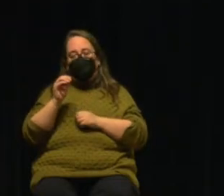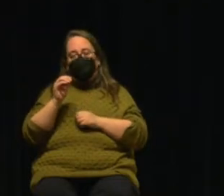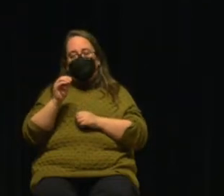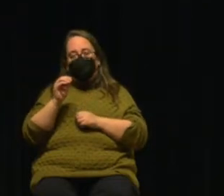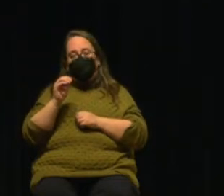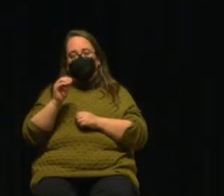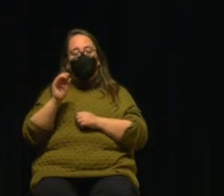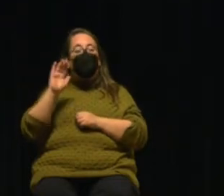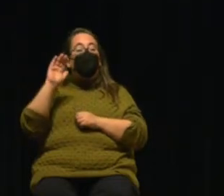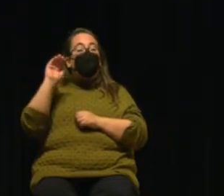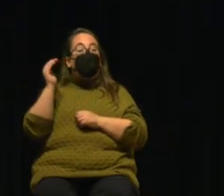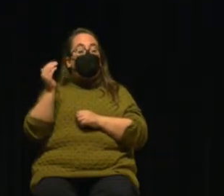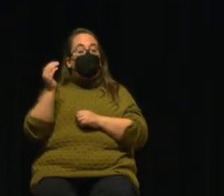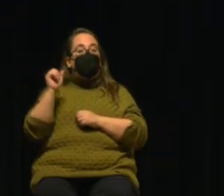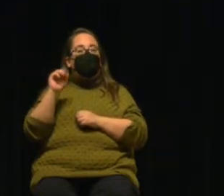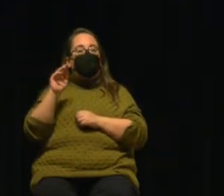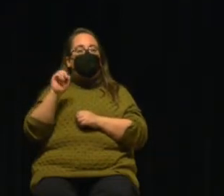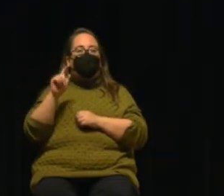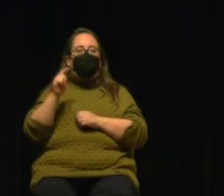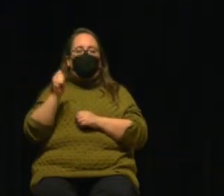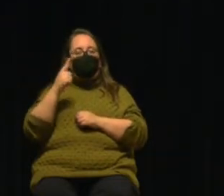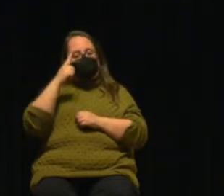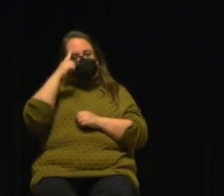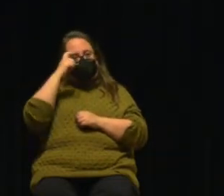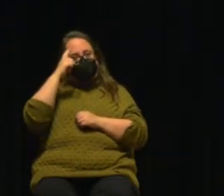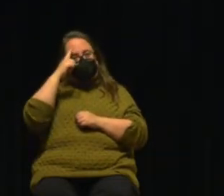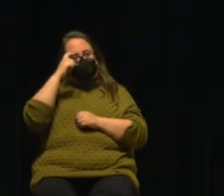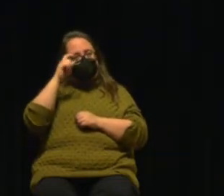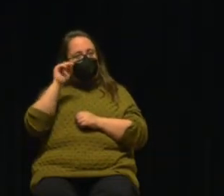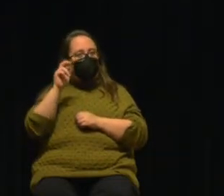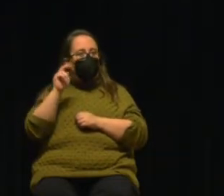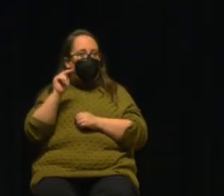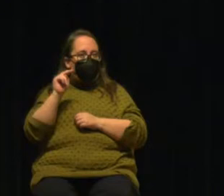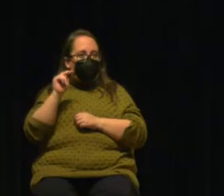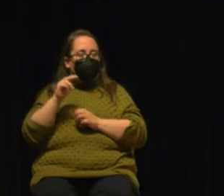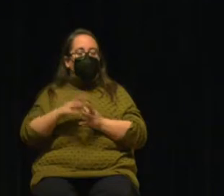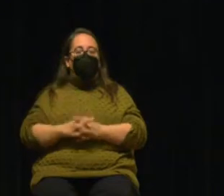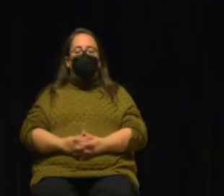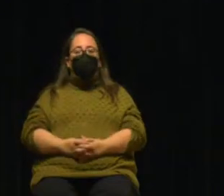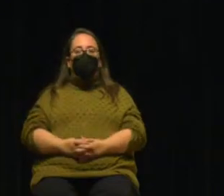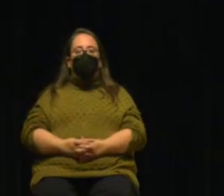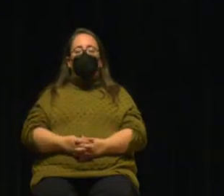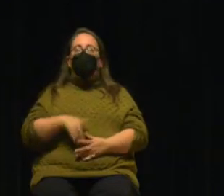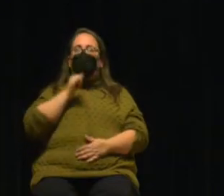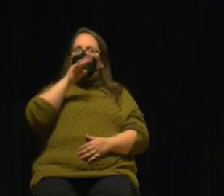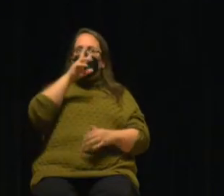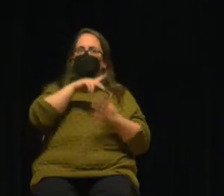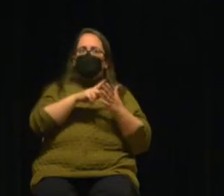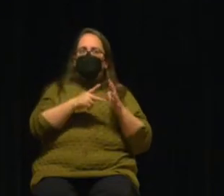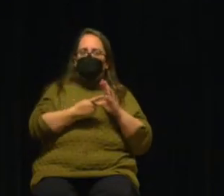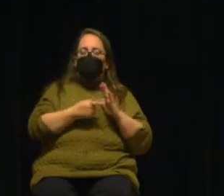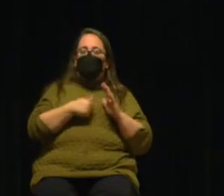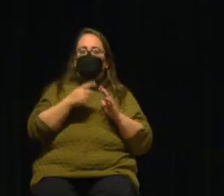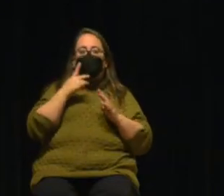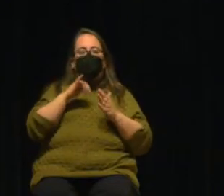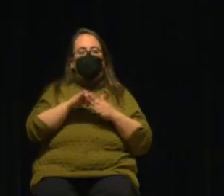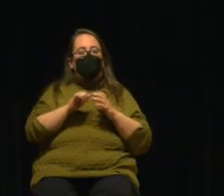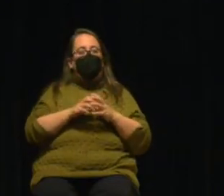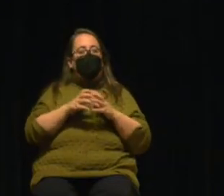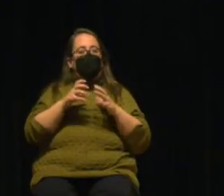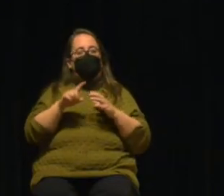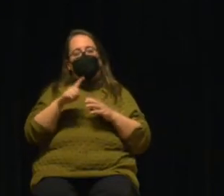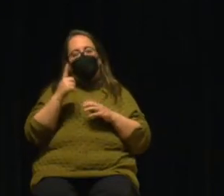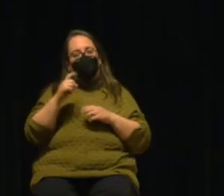It seems that Still was a bit skeptical of Brown, not his intentions. I think we see this among a lot of